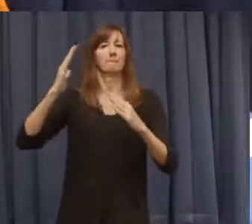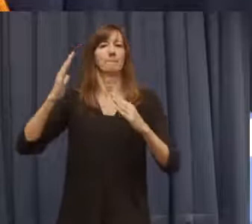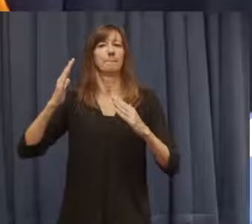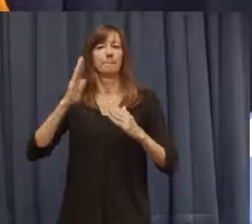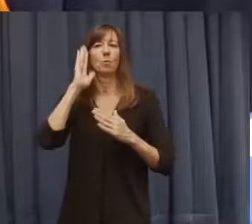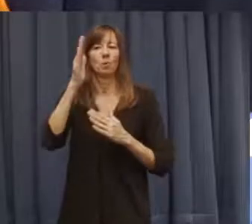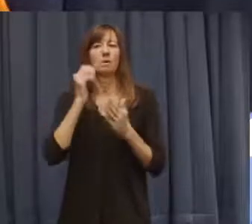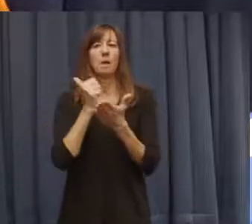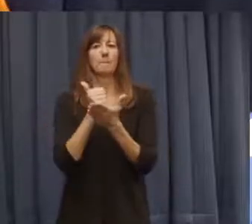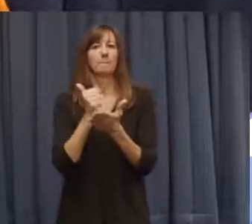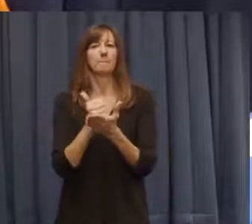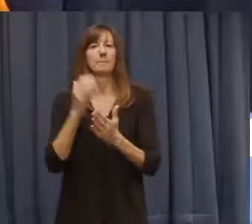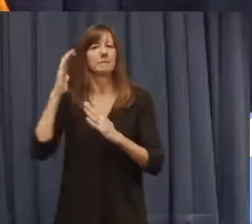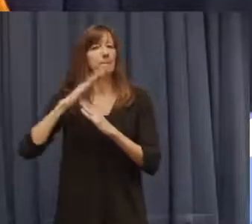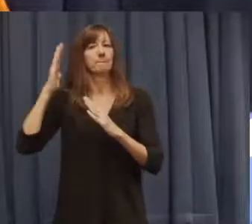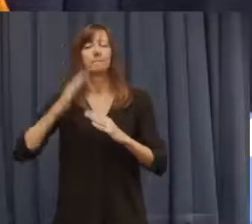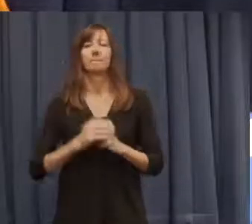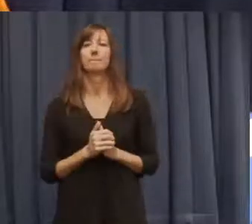vigilance up.